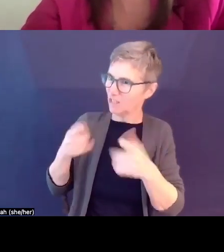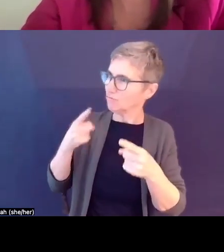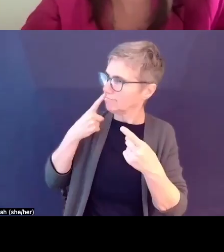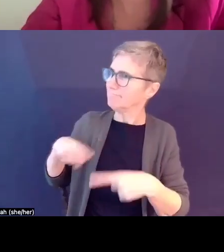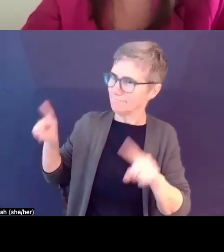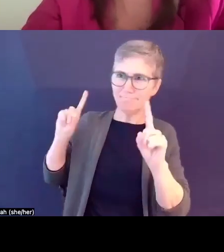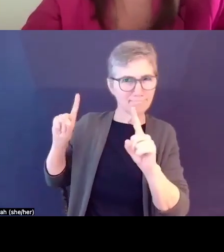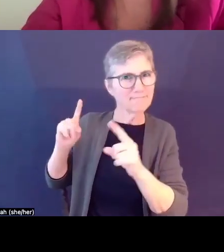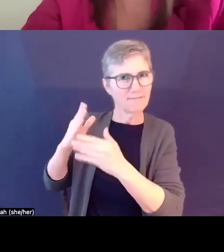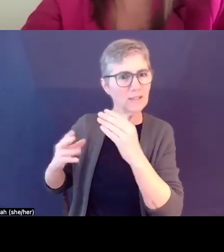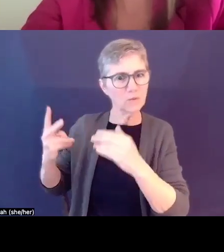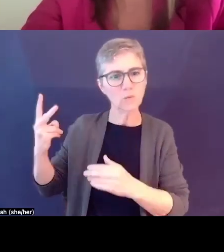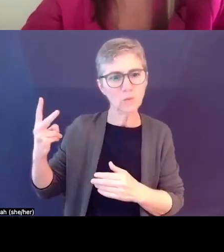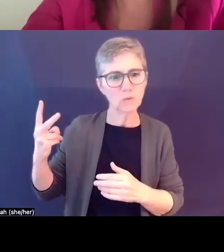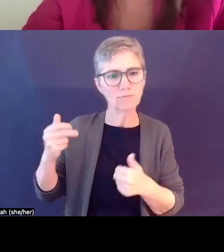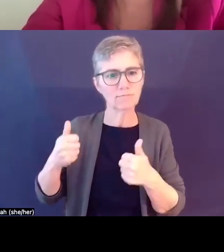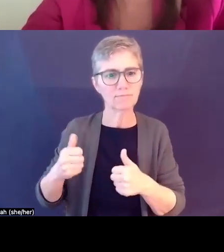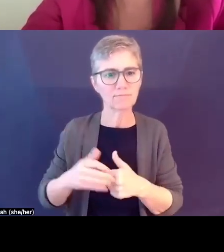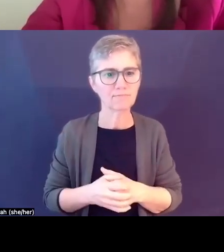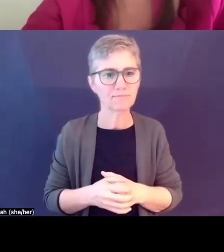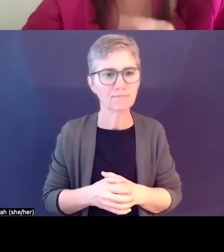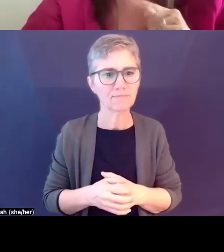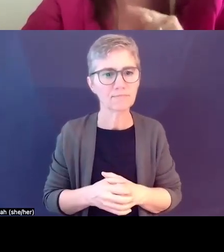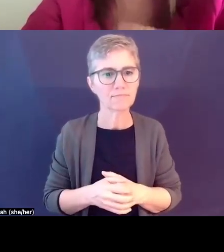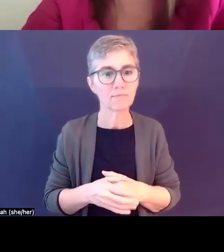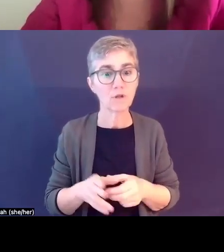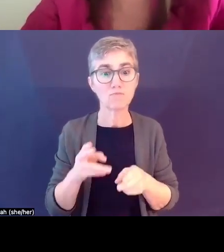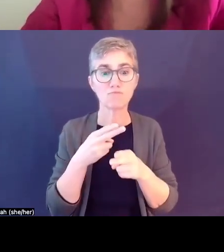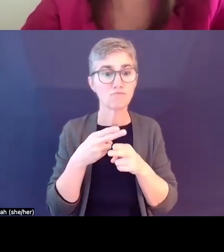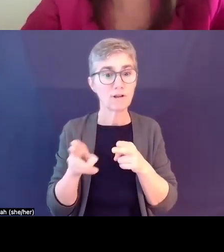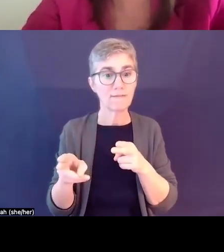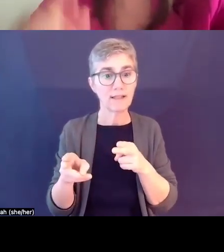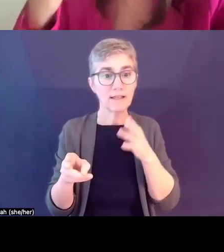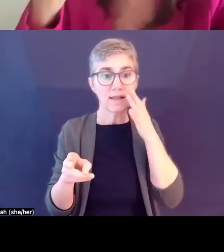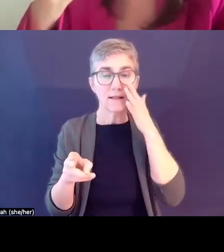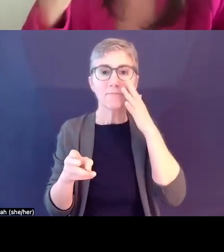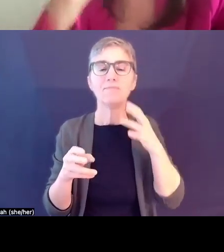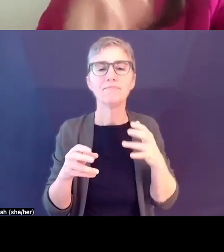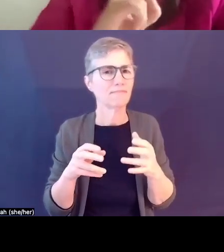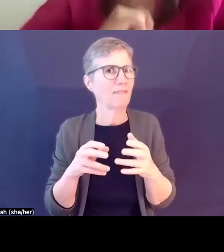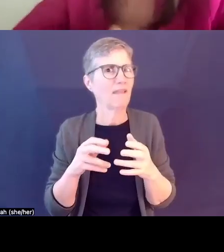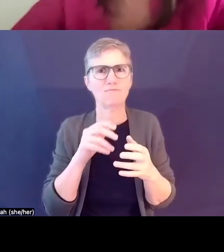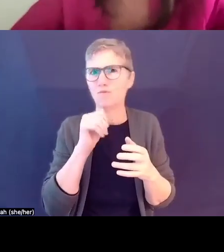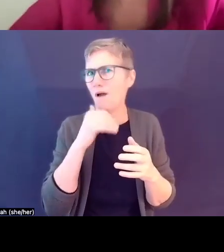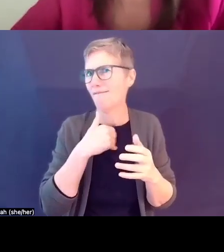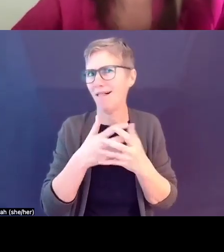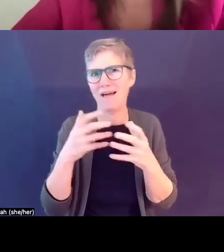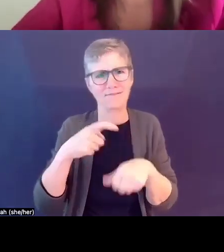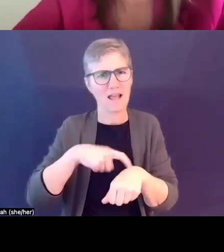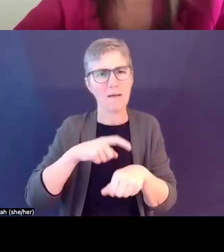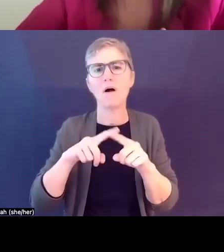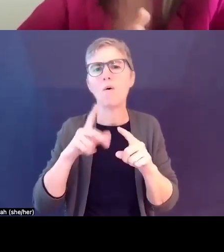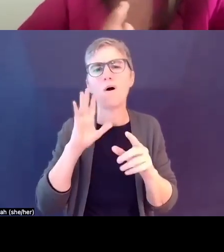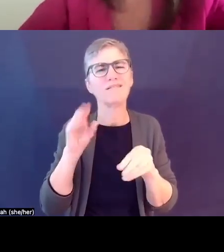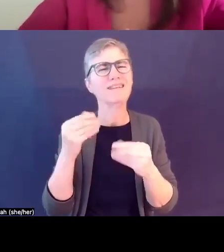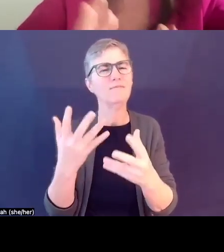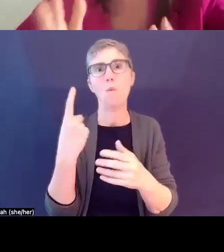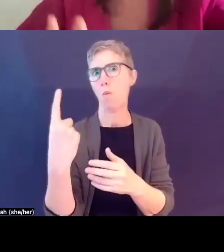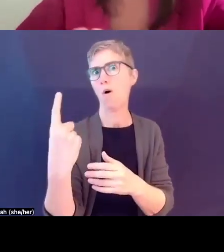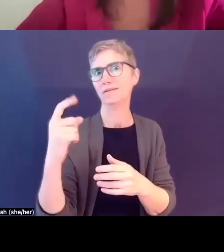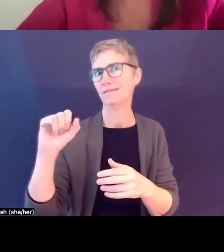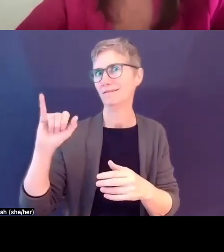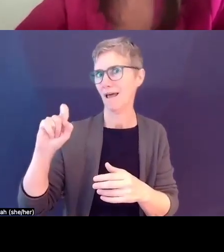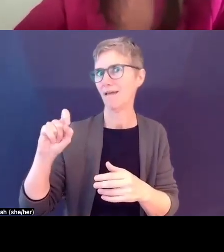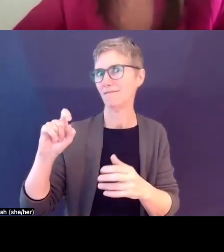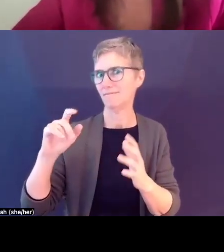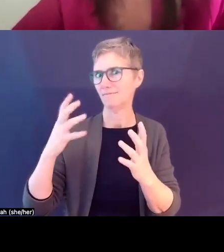time. Next. Very, very briefly, because I do not have a lot of time, I want to give you a snapshot of one site profile that completed phase 1